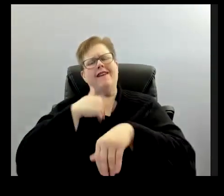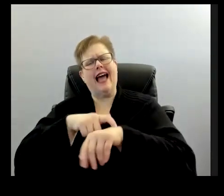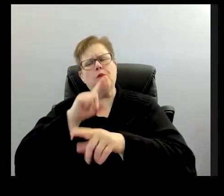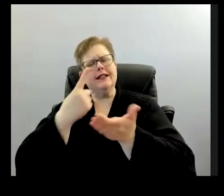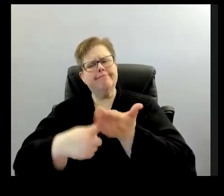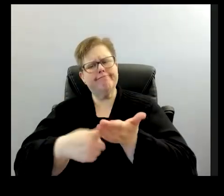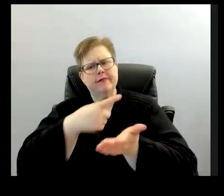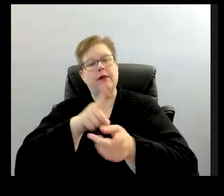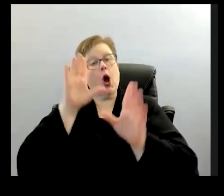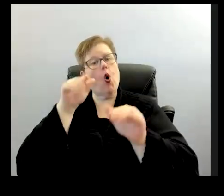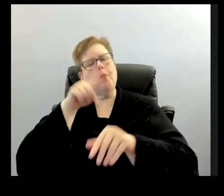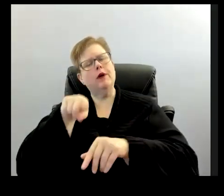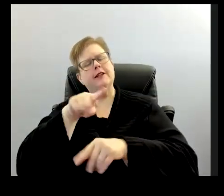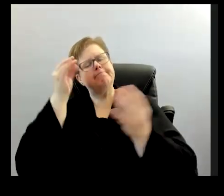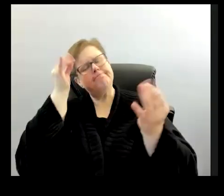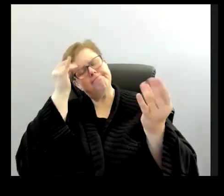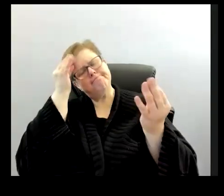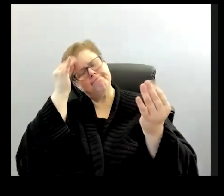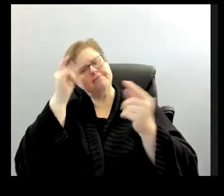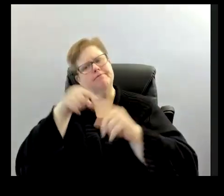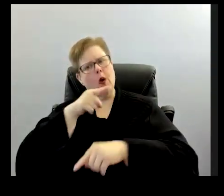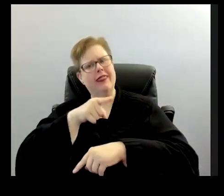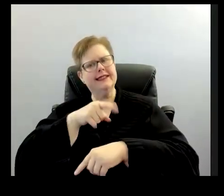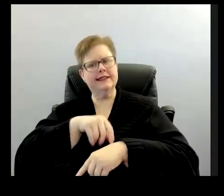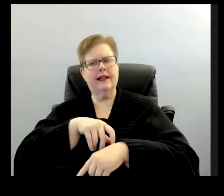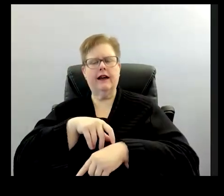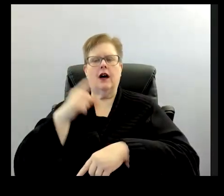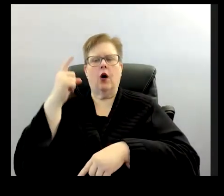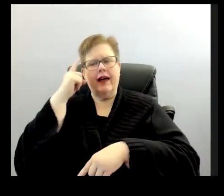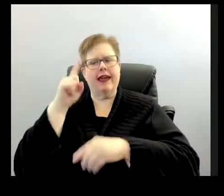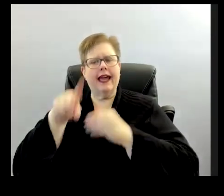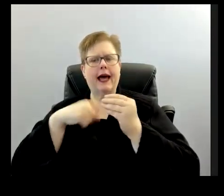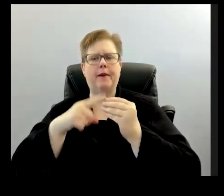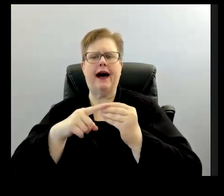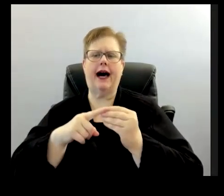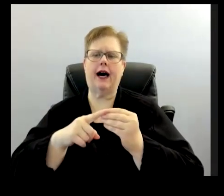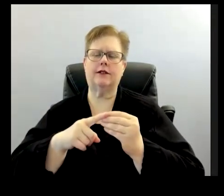this is something that I hope you all will think about. We've been thinking about,